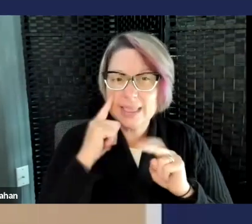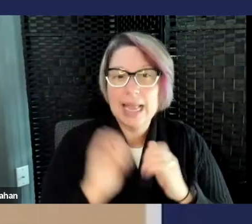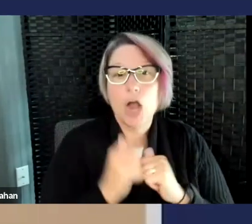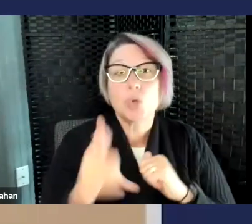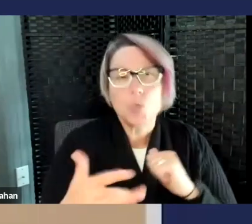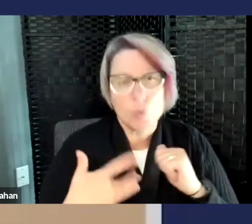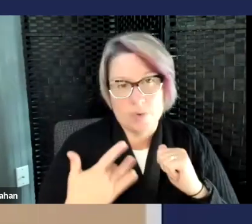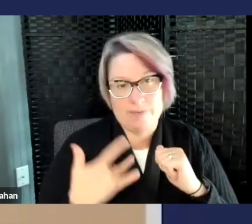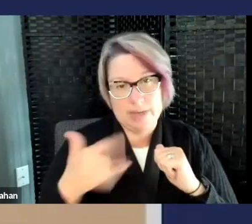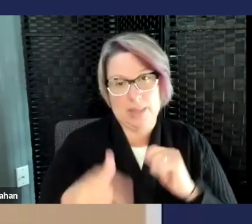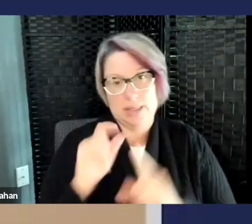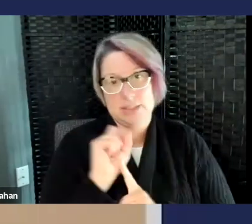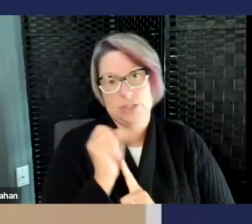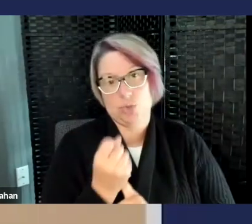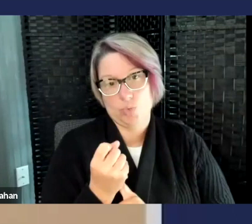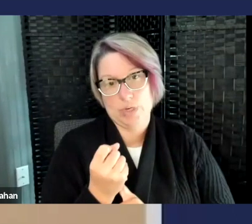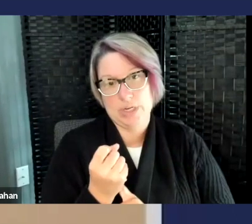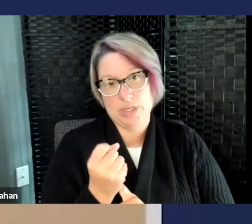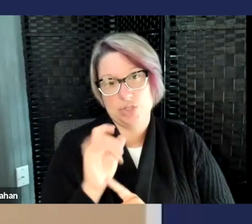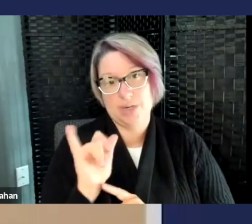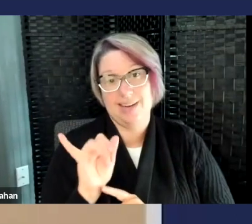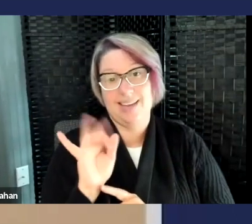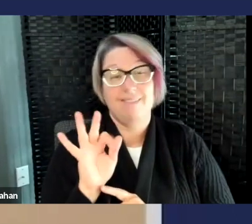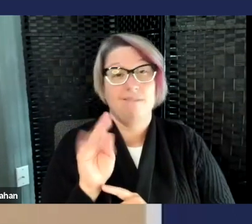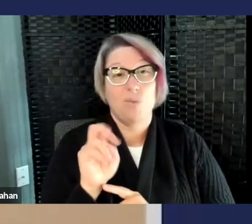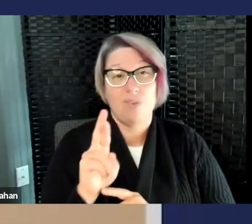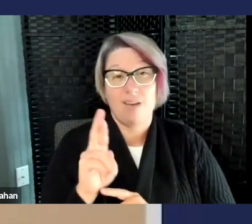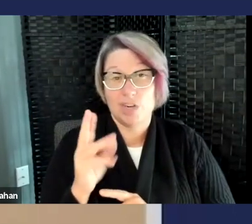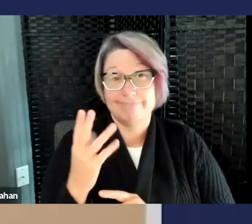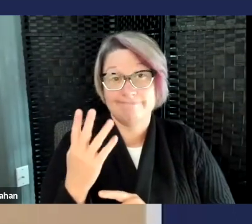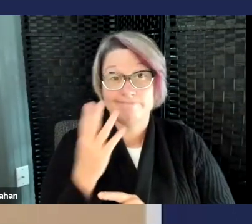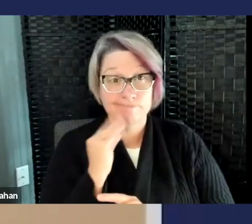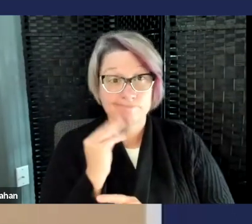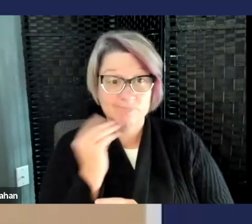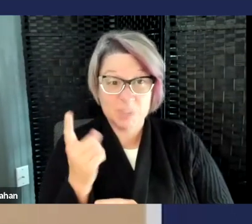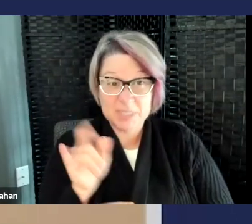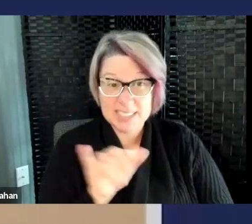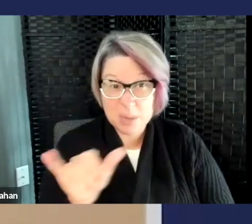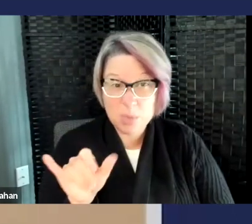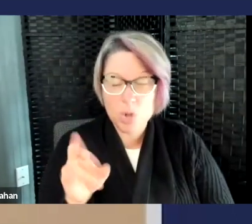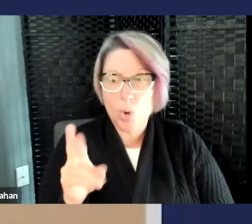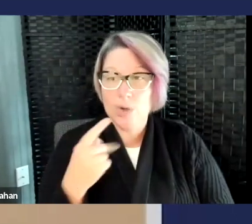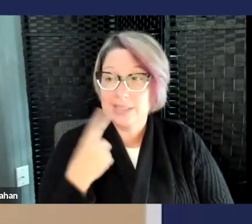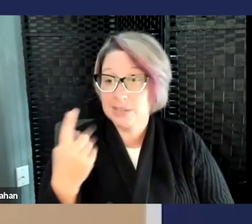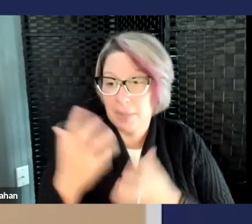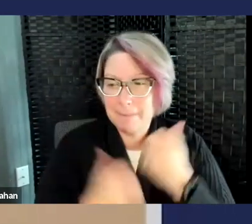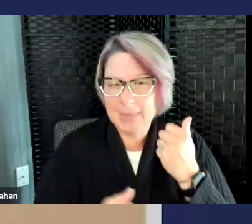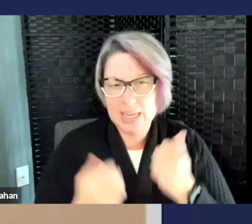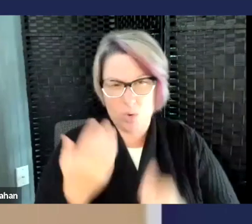this situation. And if you've ever done something similar, or if you've ever said something mean, think about why you said